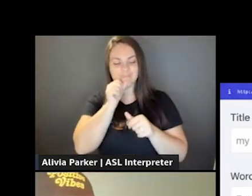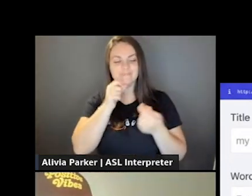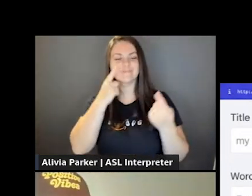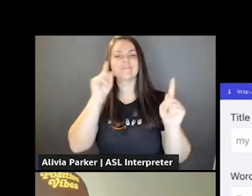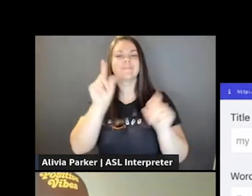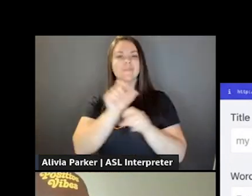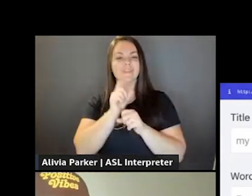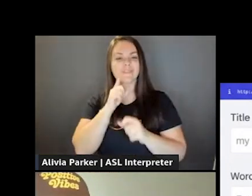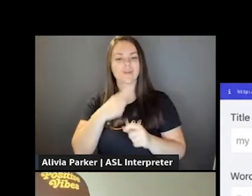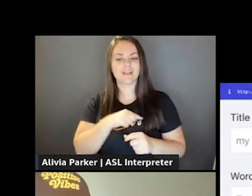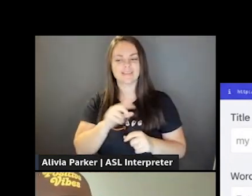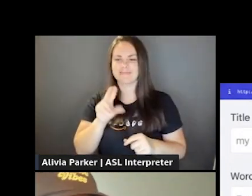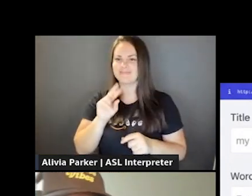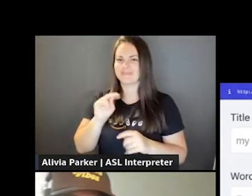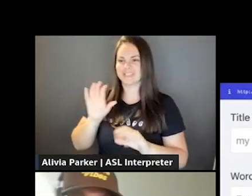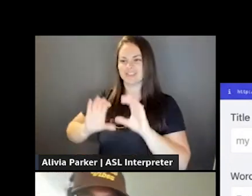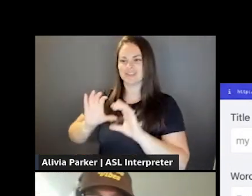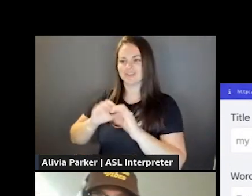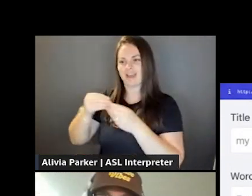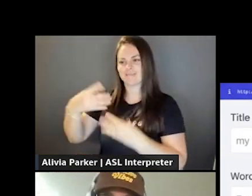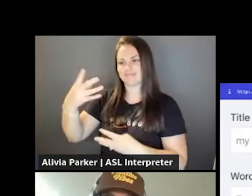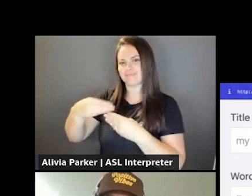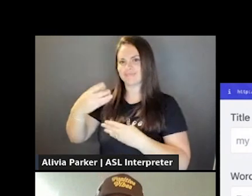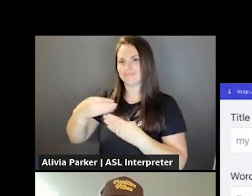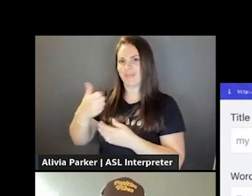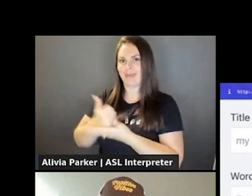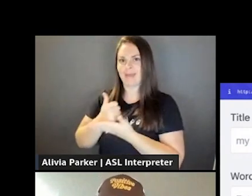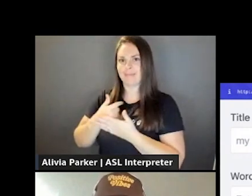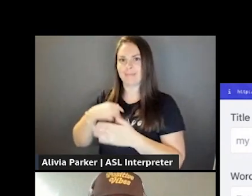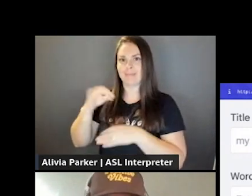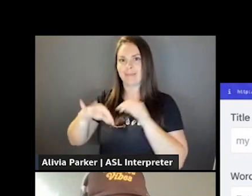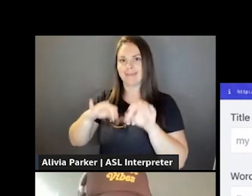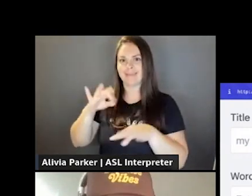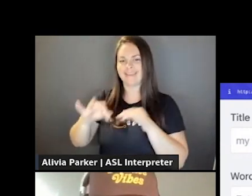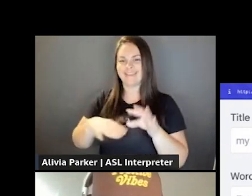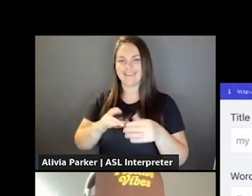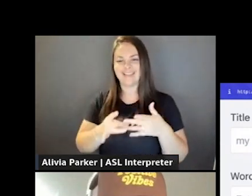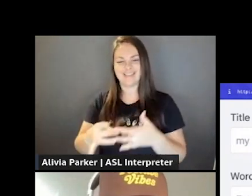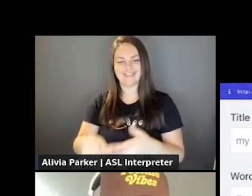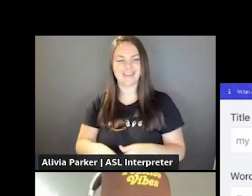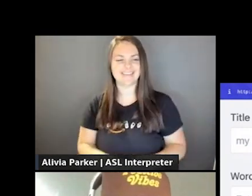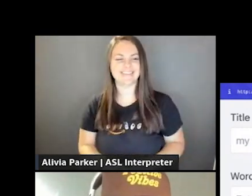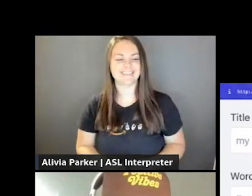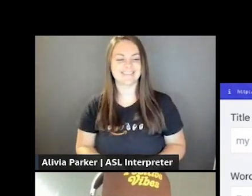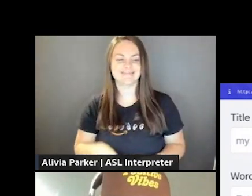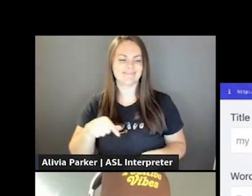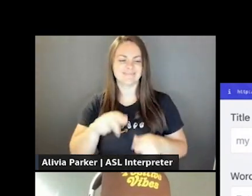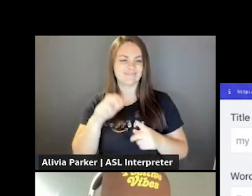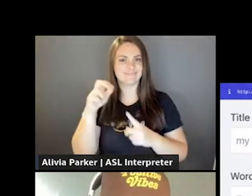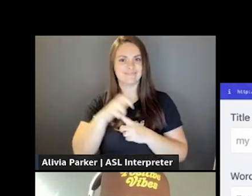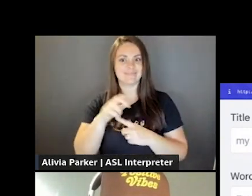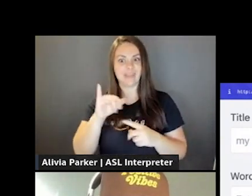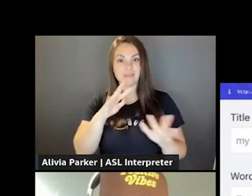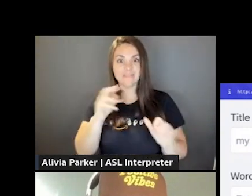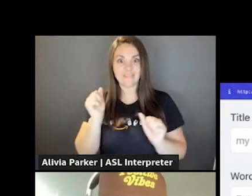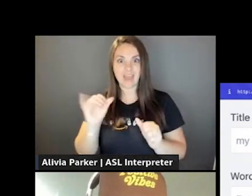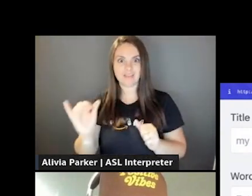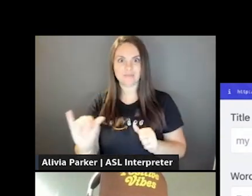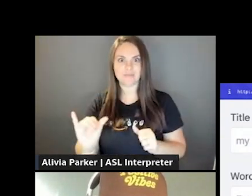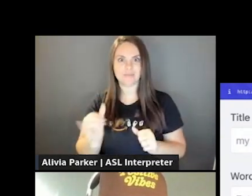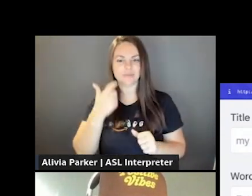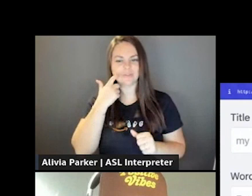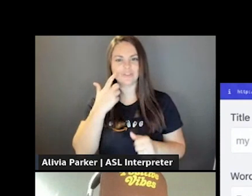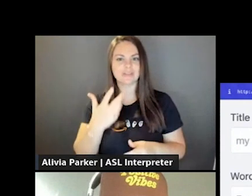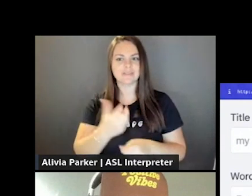to the chat. They were helping me along the way. That's true. That's true. This is awesome. I mean, that was fast too. Just getting